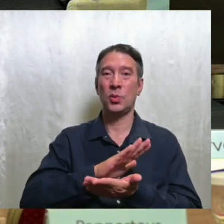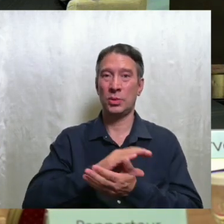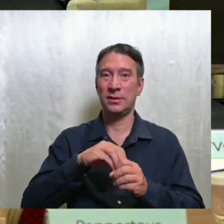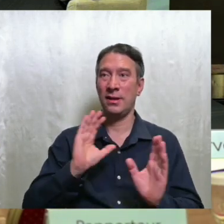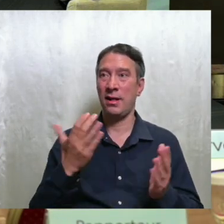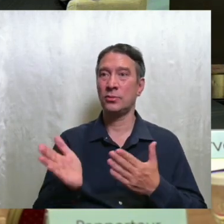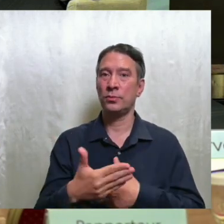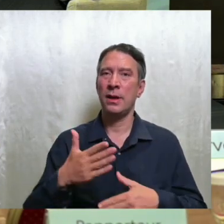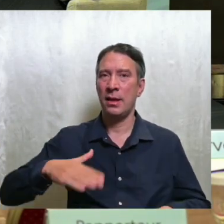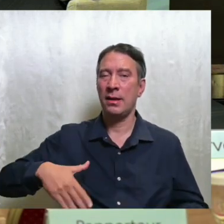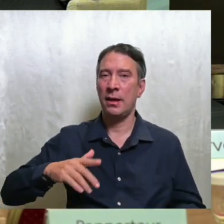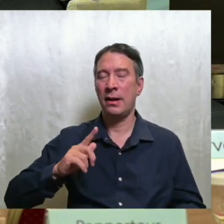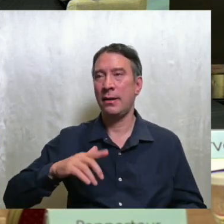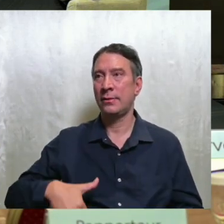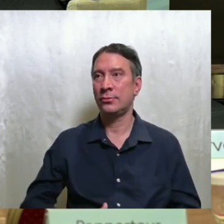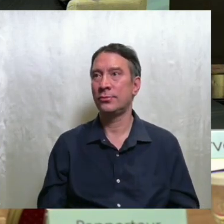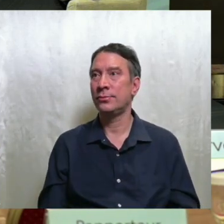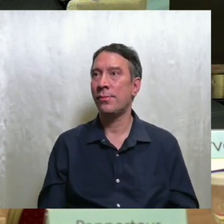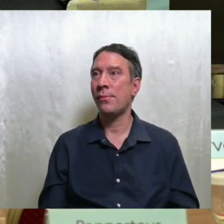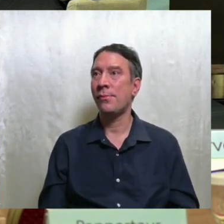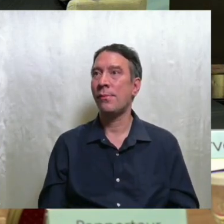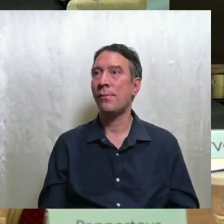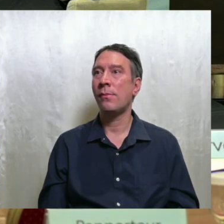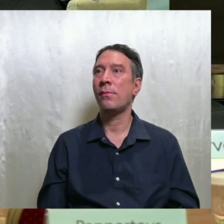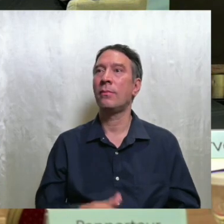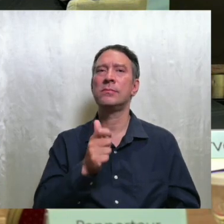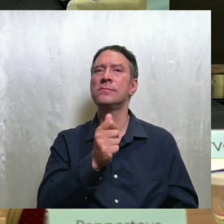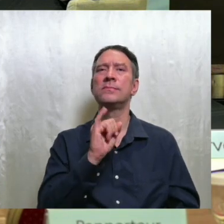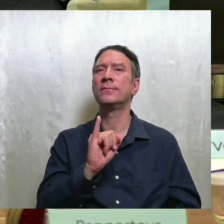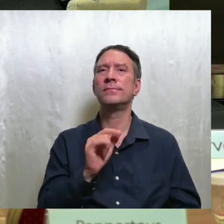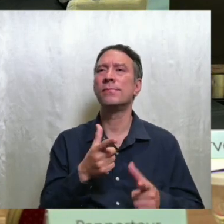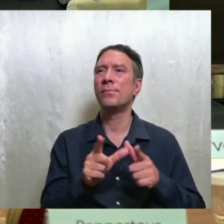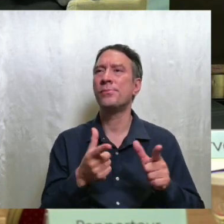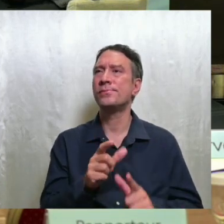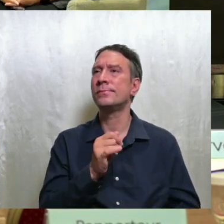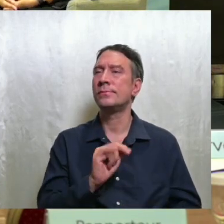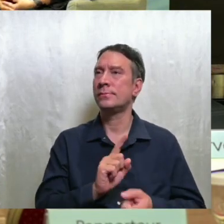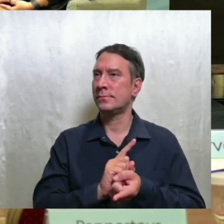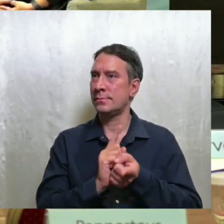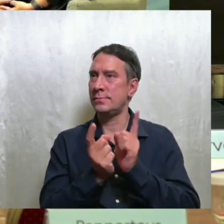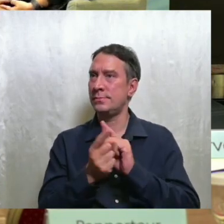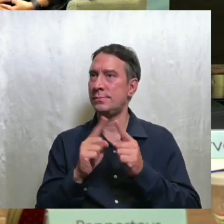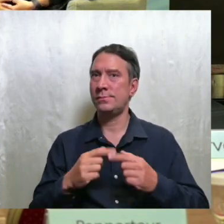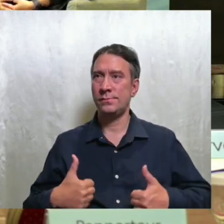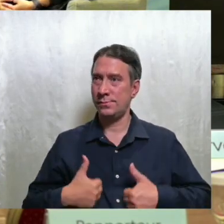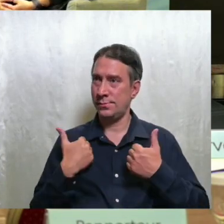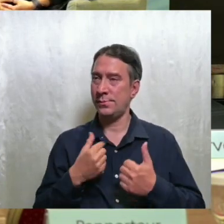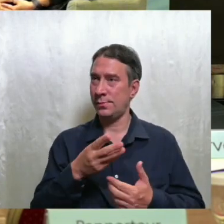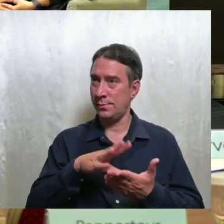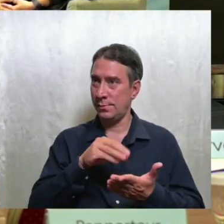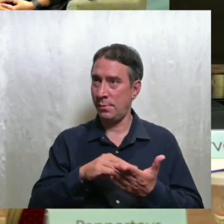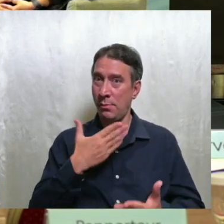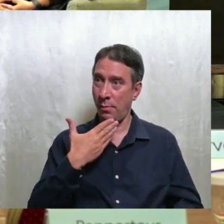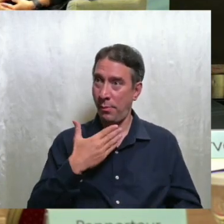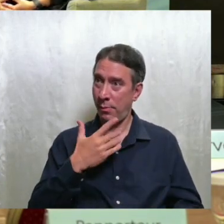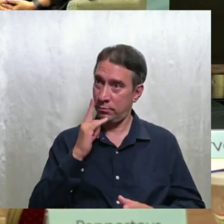Quote unquote, AI has transformed lifelong learning. It also raises concerns about endangered languages. AI may